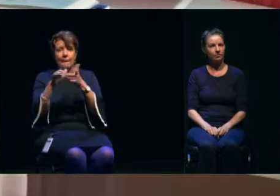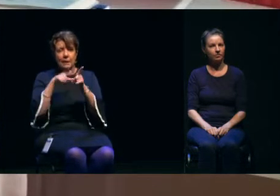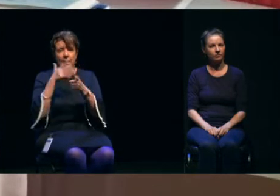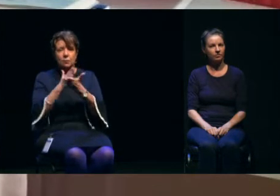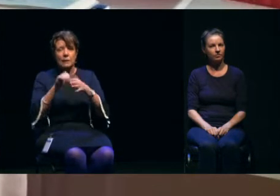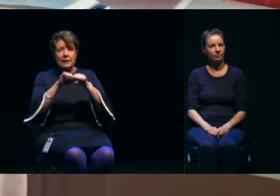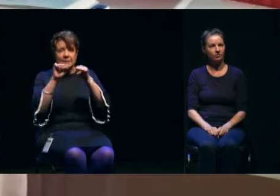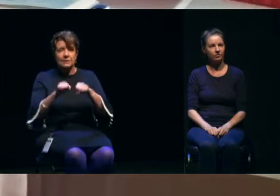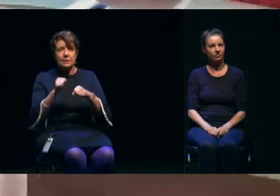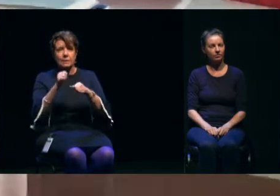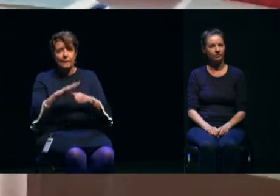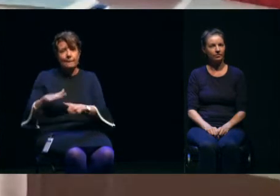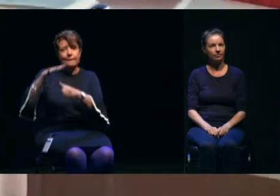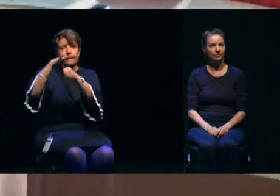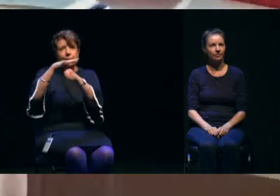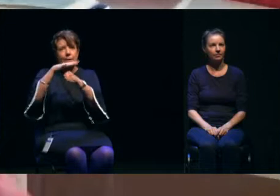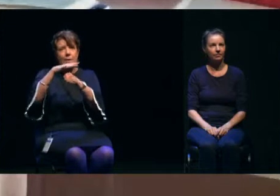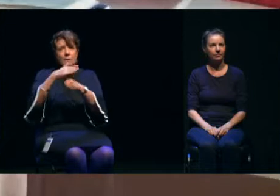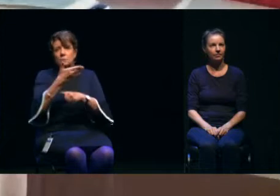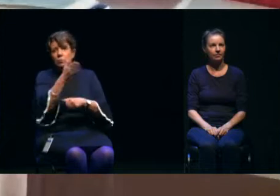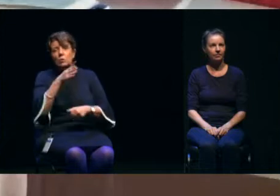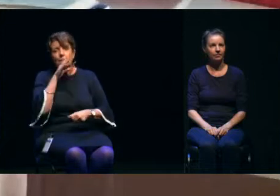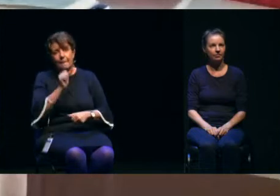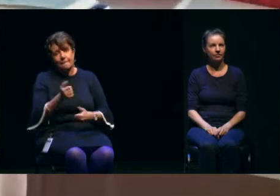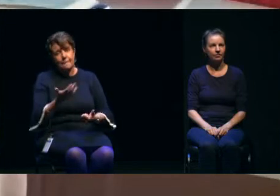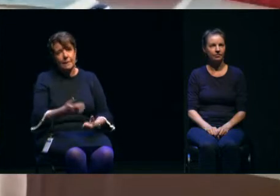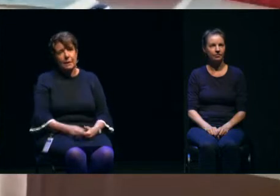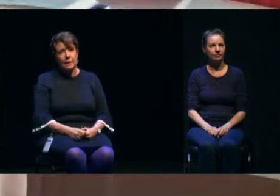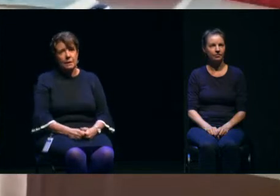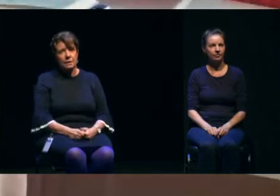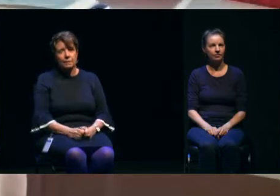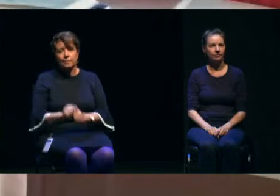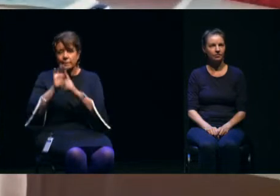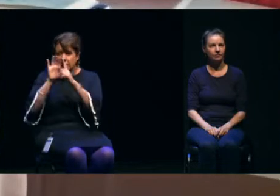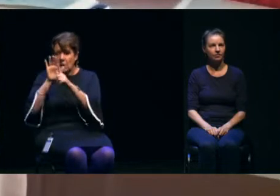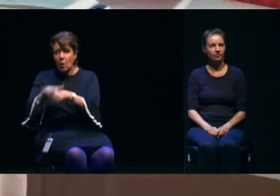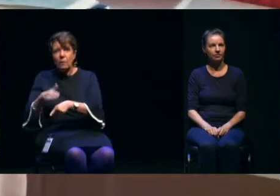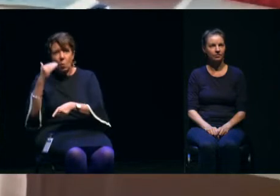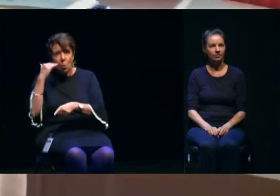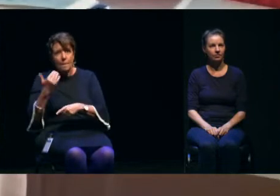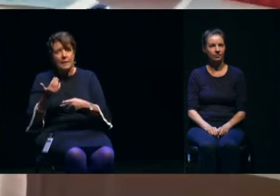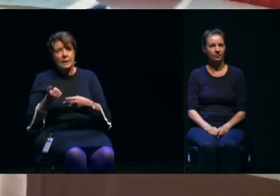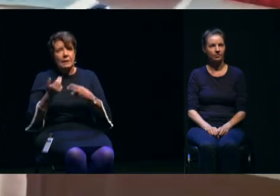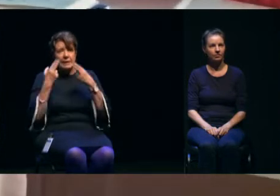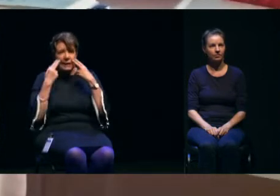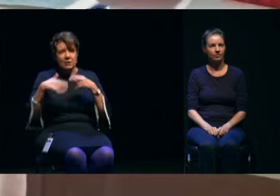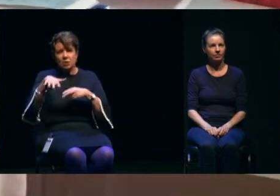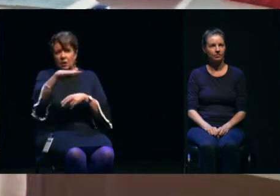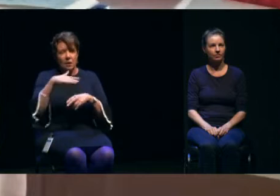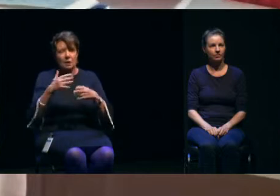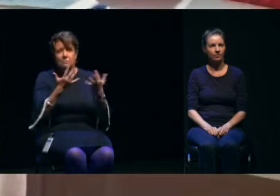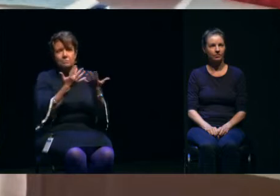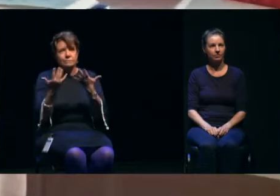gives dominance and supremacy to the male gender over women, nature, other species, and many other